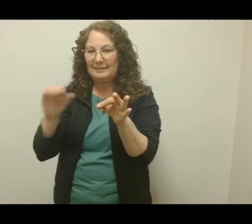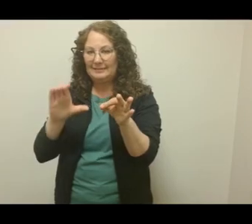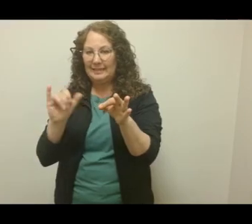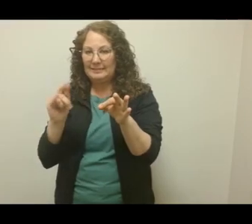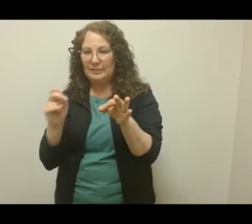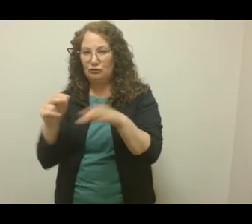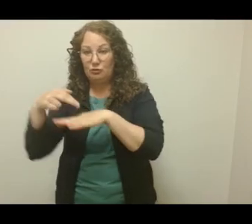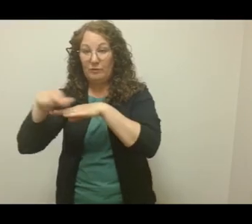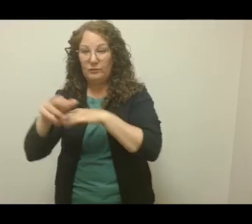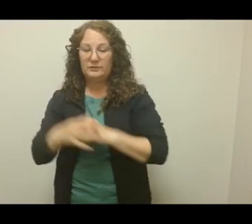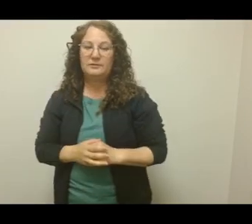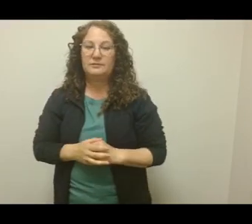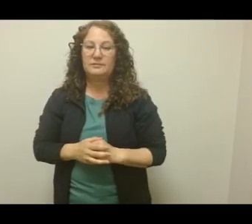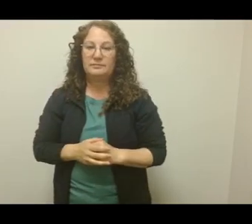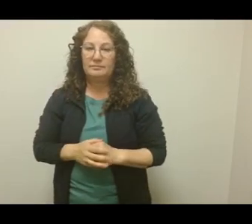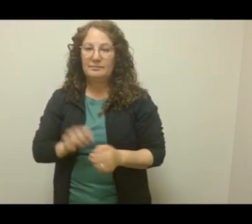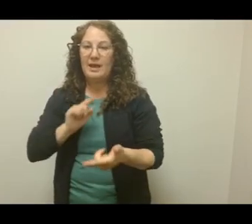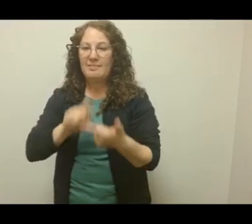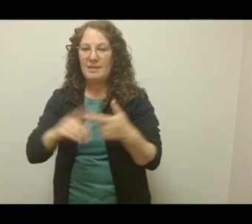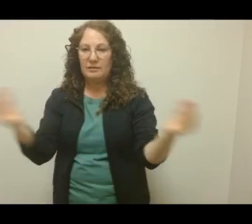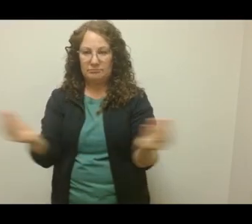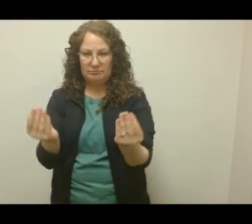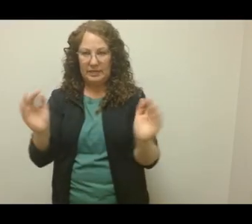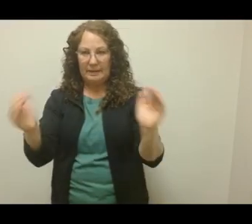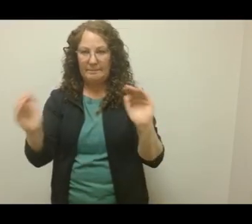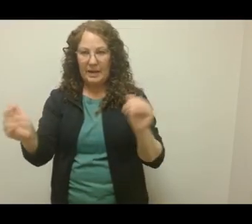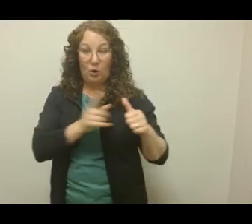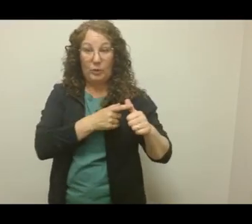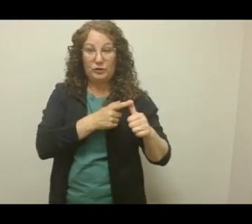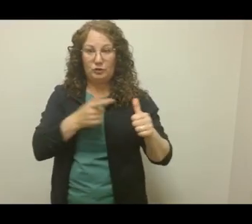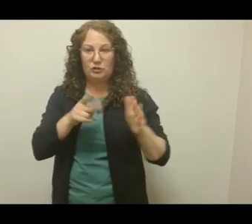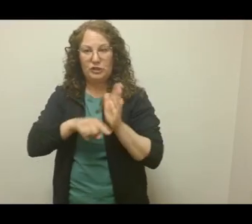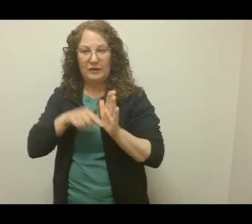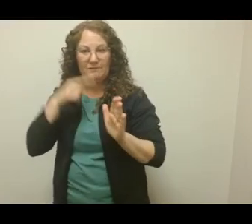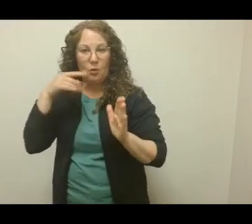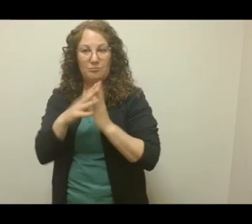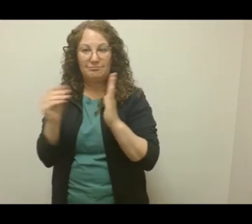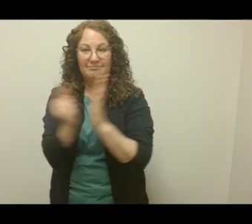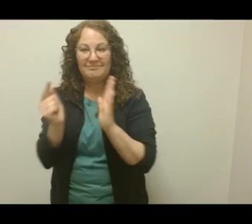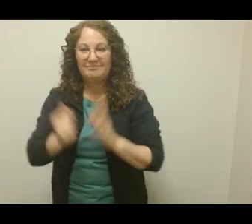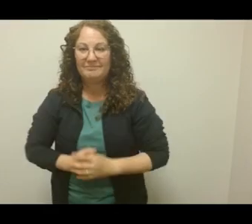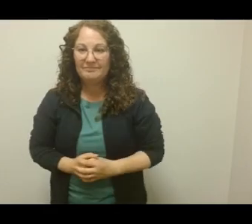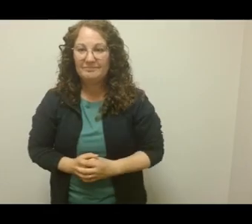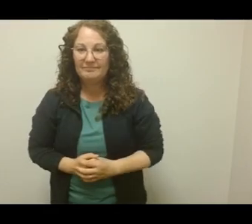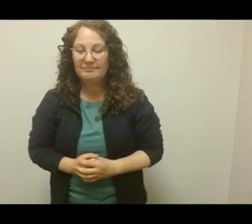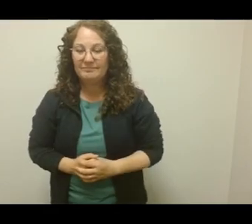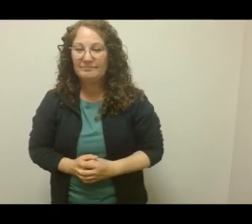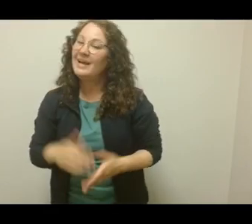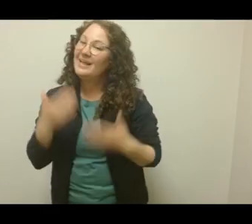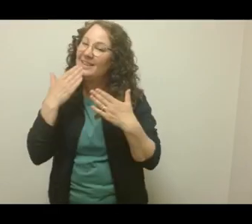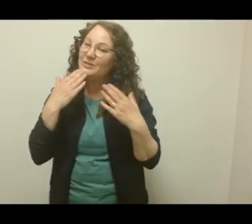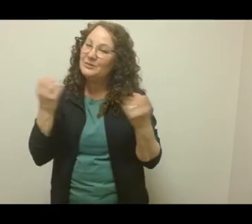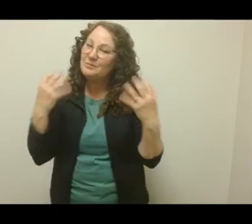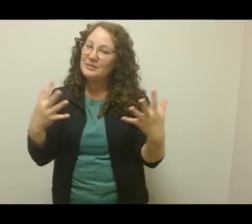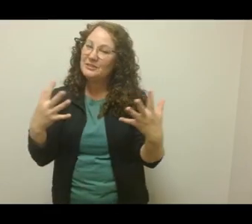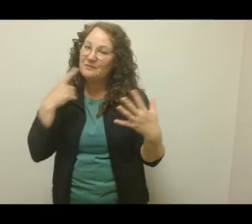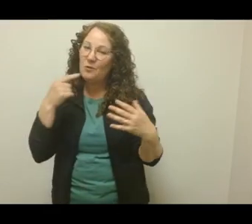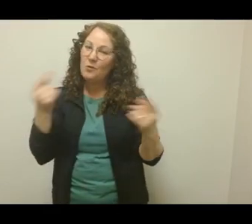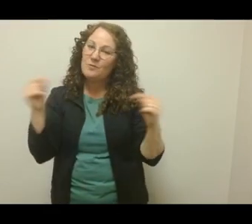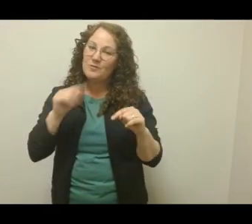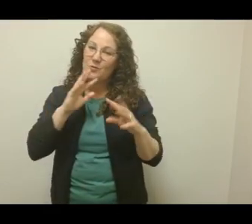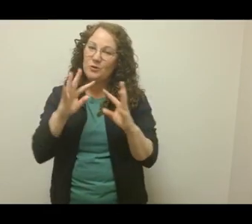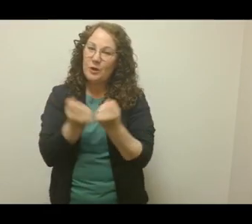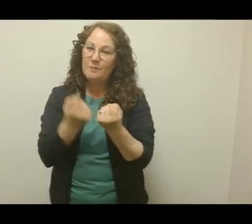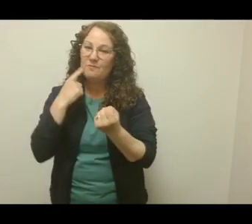And finally, refer back to the original to check for plagiarism. Thank you very much for listening to this workshop